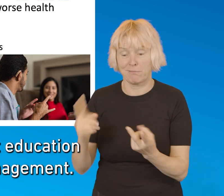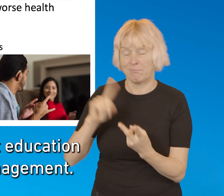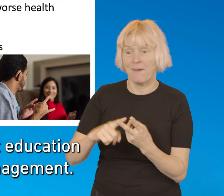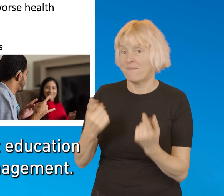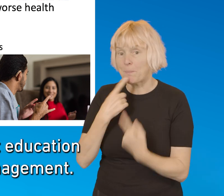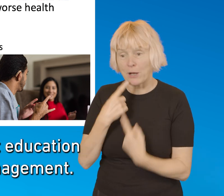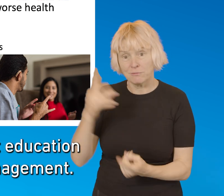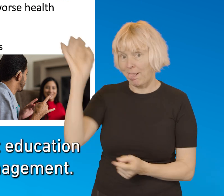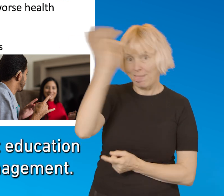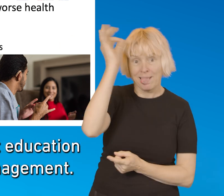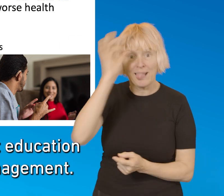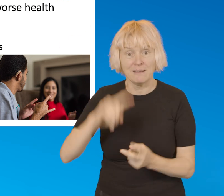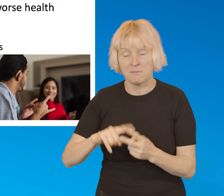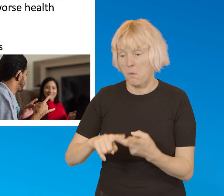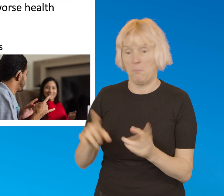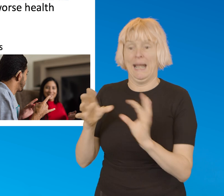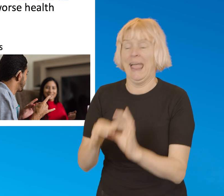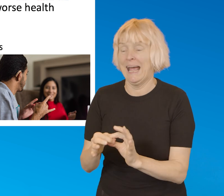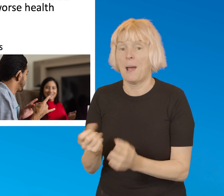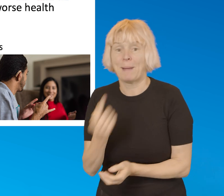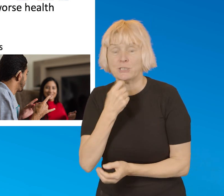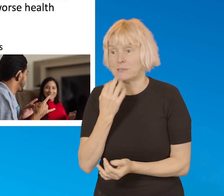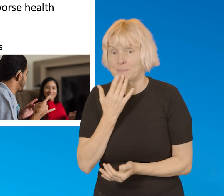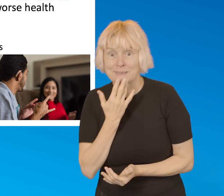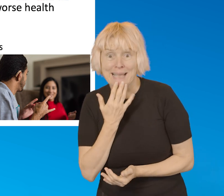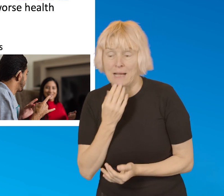patient education in diabetes self-management.